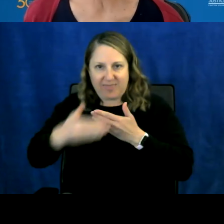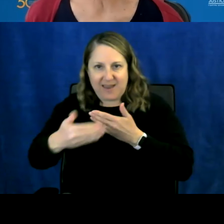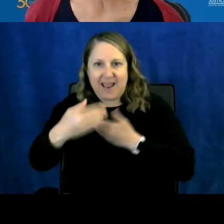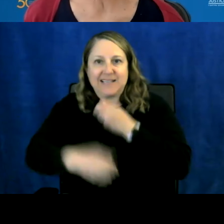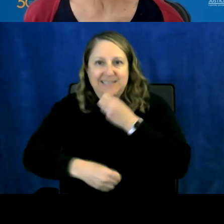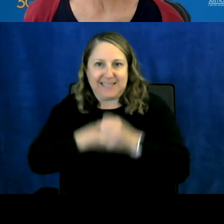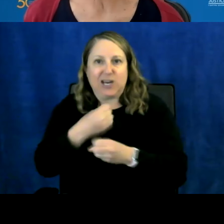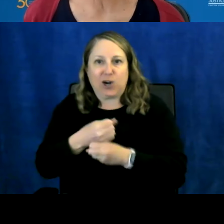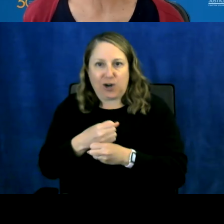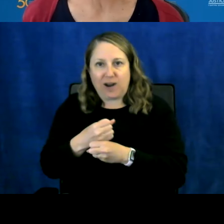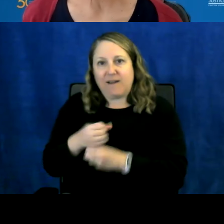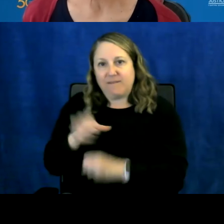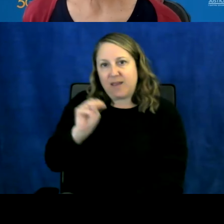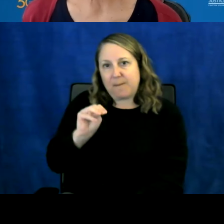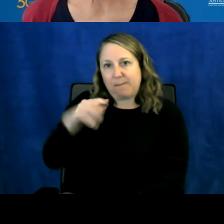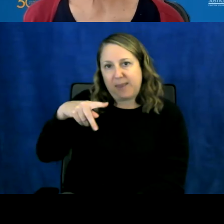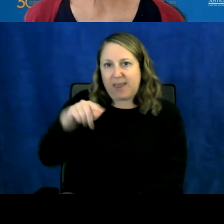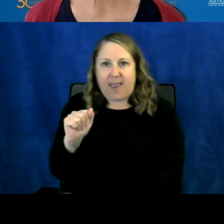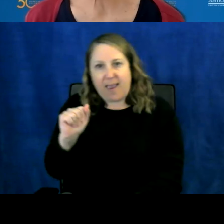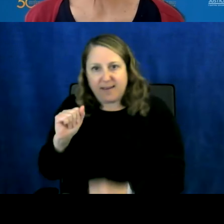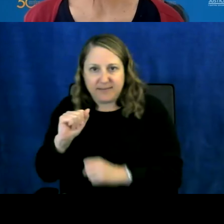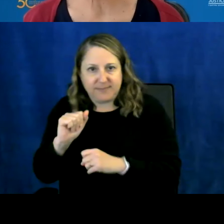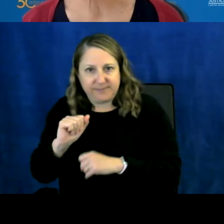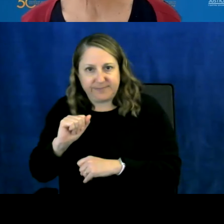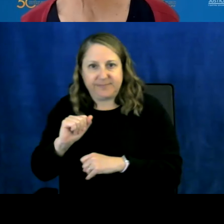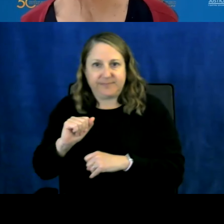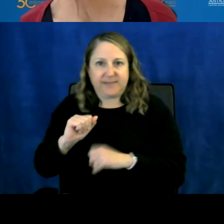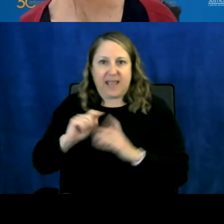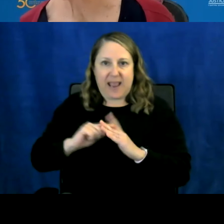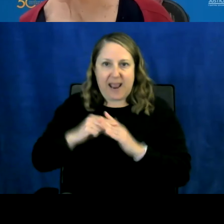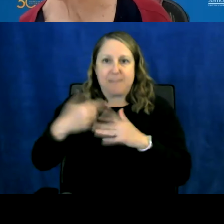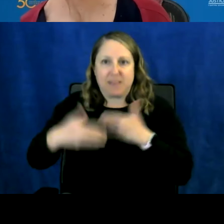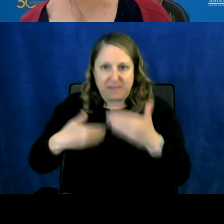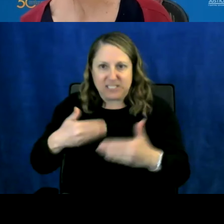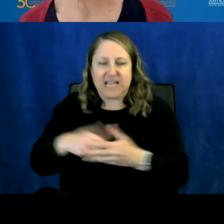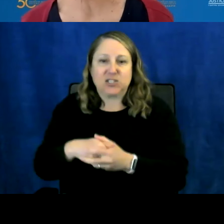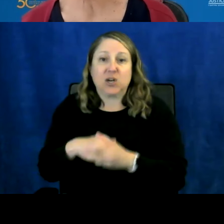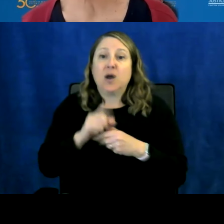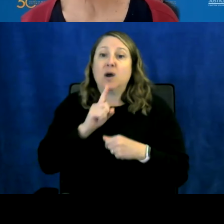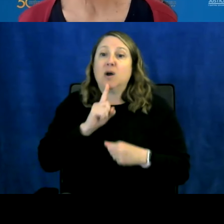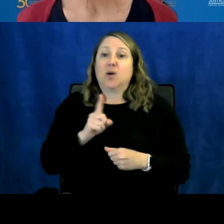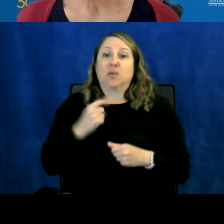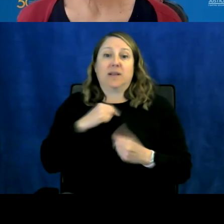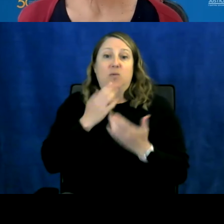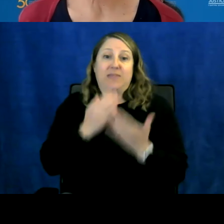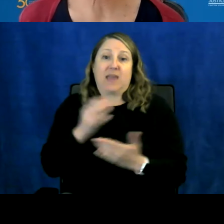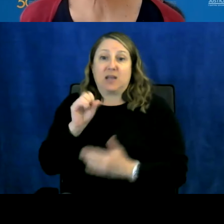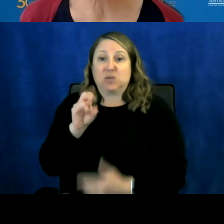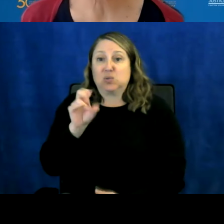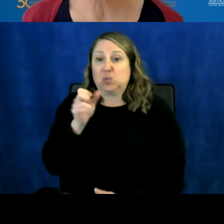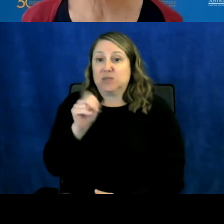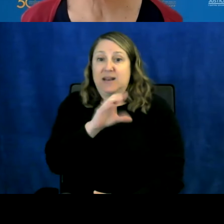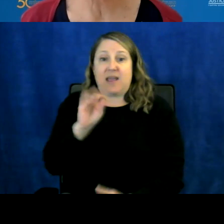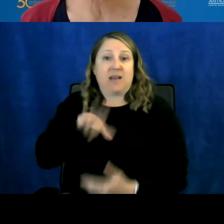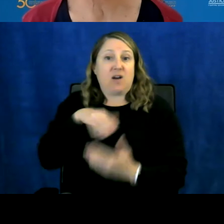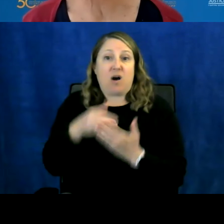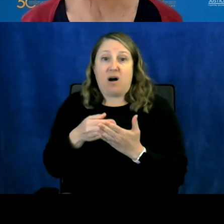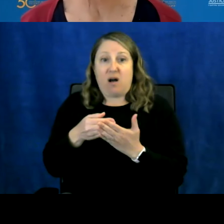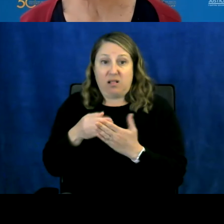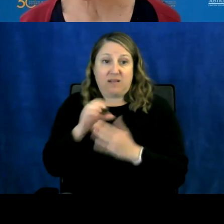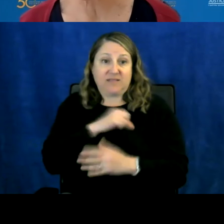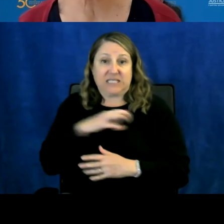master plan implementation. And we really thank Susan and all of the CDA staff for